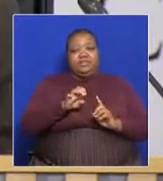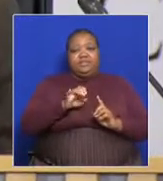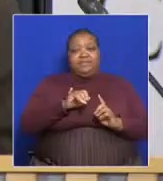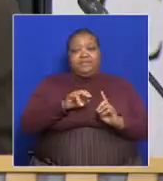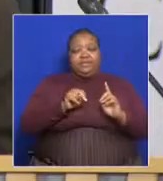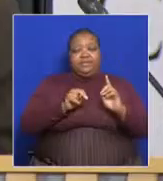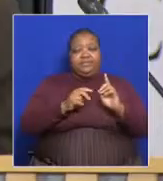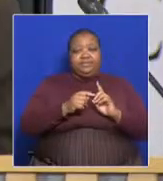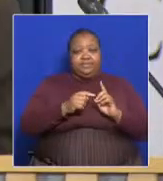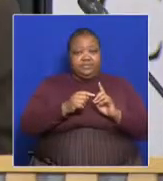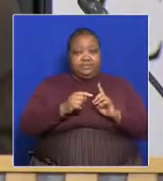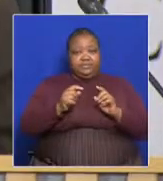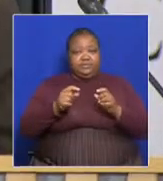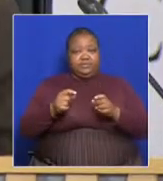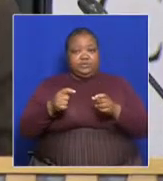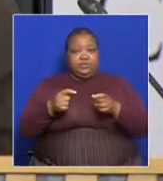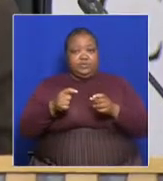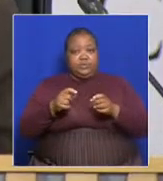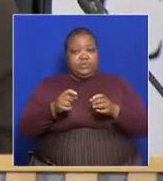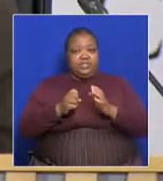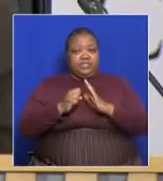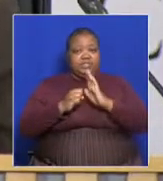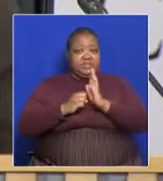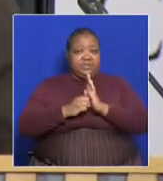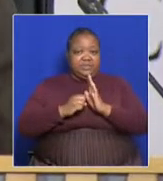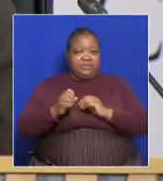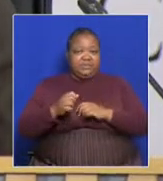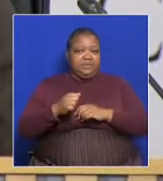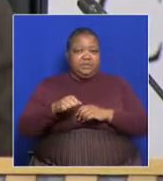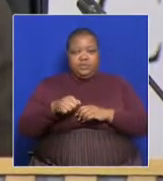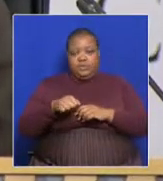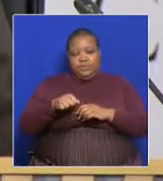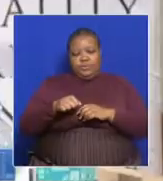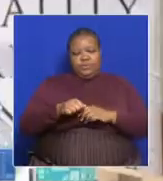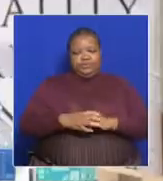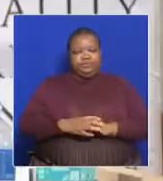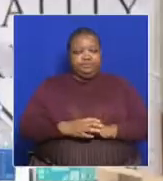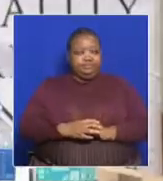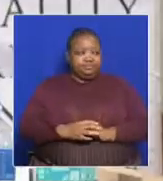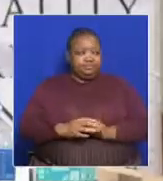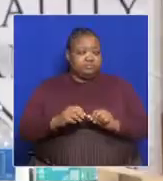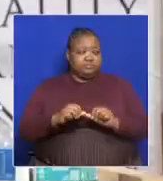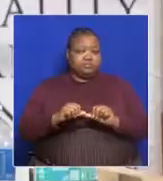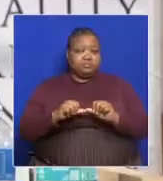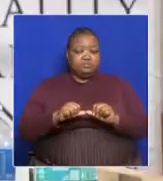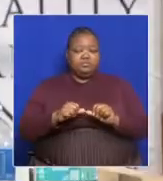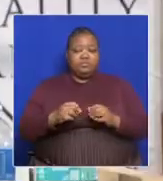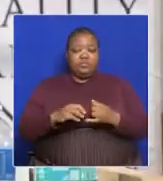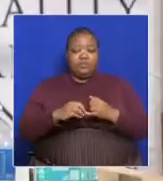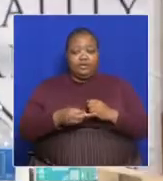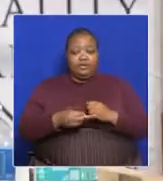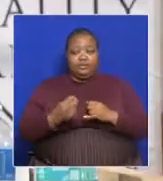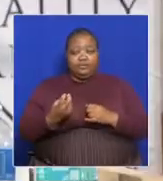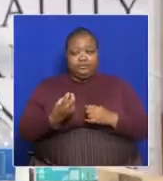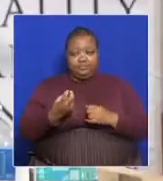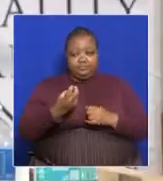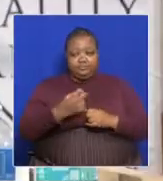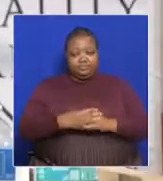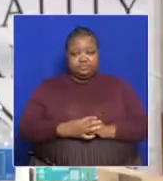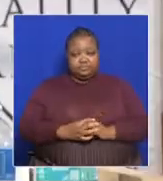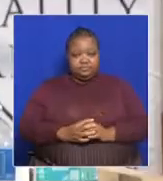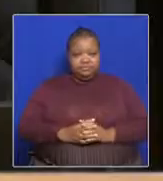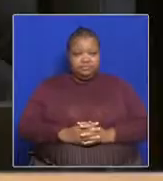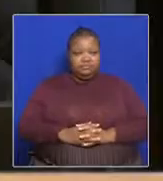the commission statement. No, not that. Okay. Okay. You may continue. I'll try and locate it. Okay, yes, that's fine. I will come back to